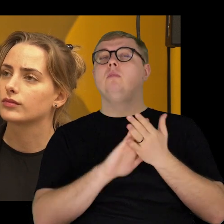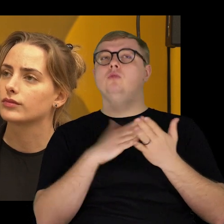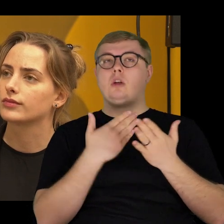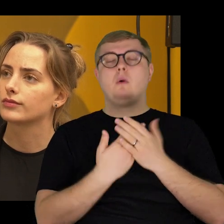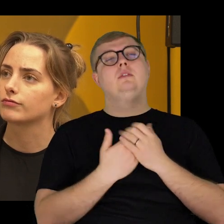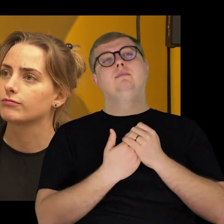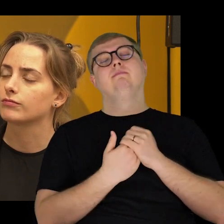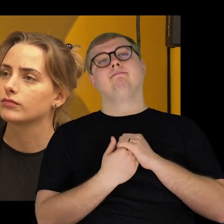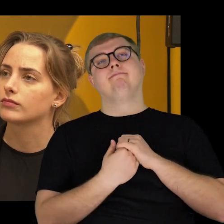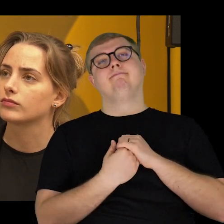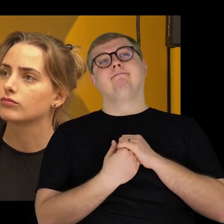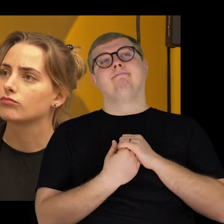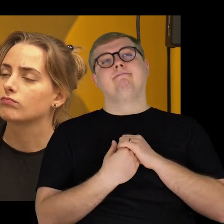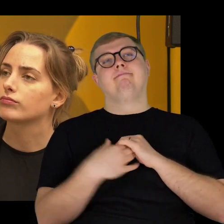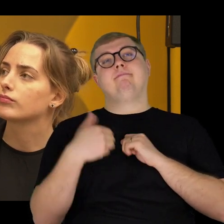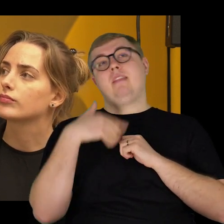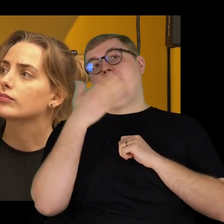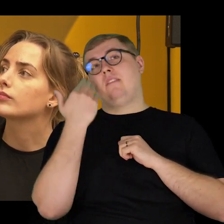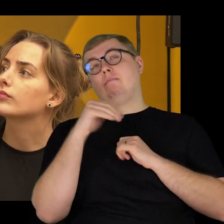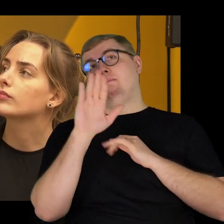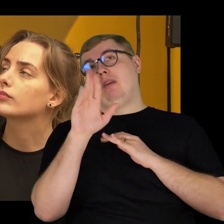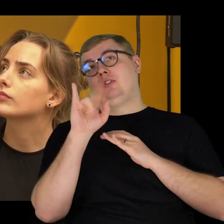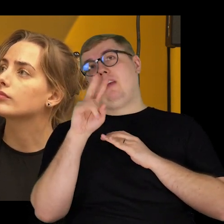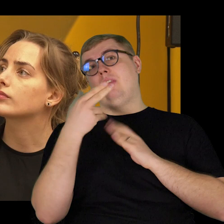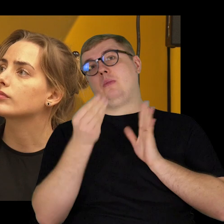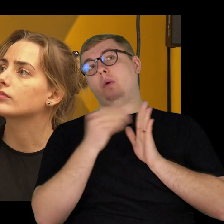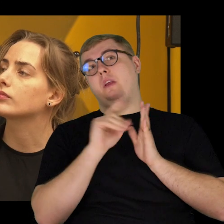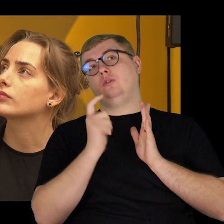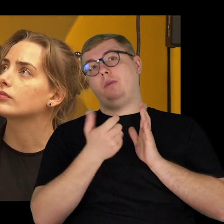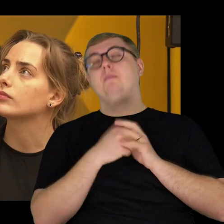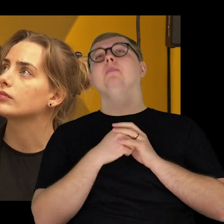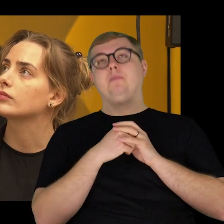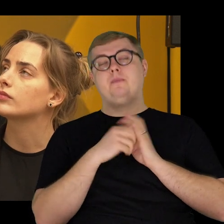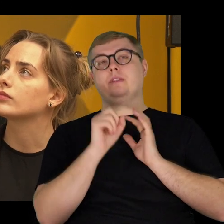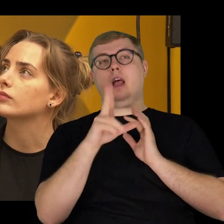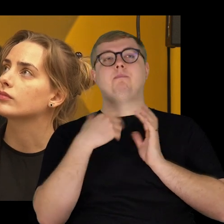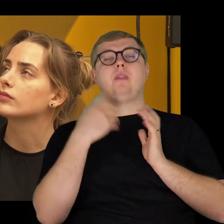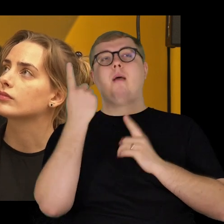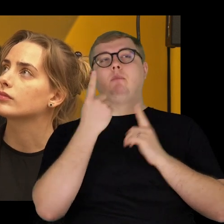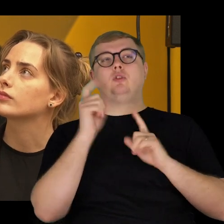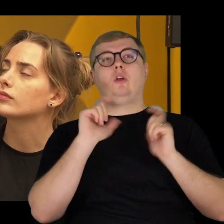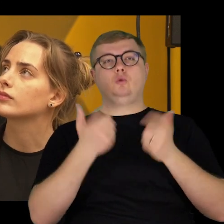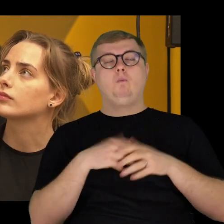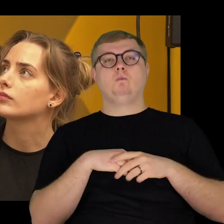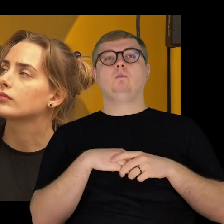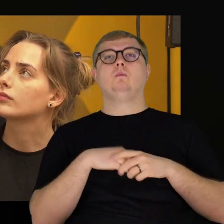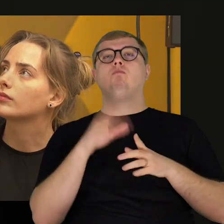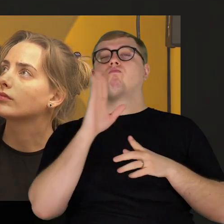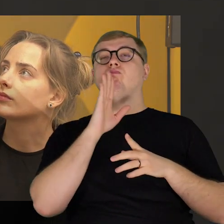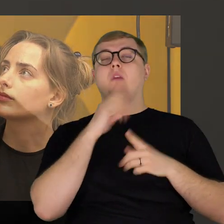I don't know, Viv, do you have any? Do you want to add something? I mean, I would say, I think it's like, I mean,